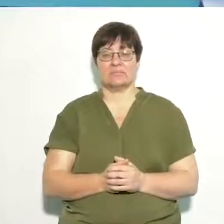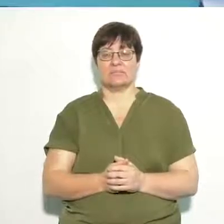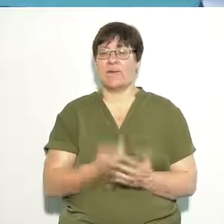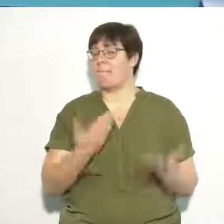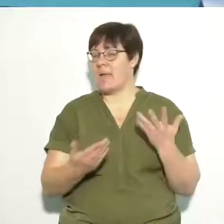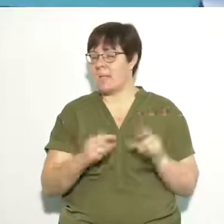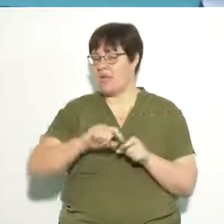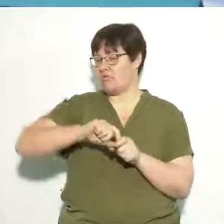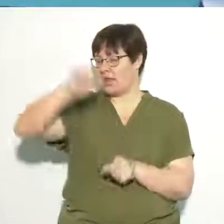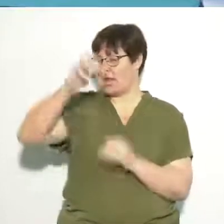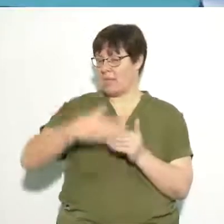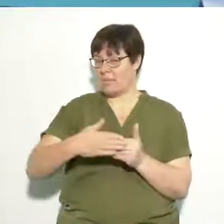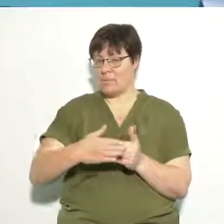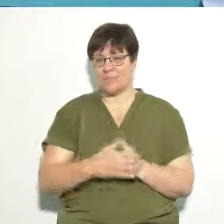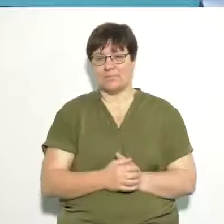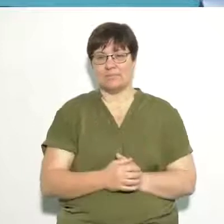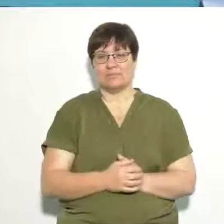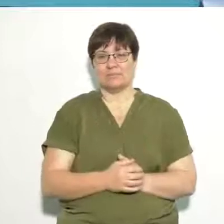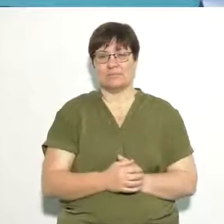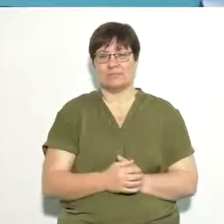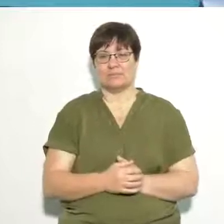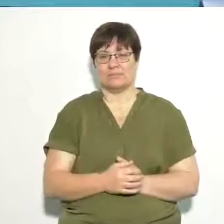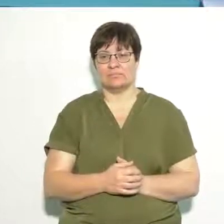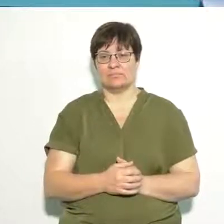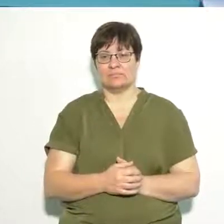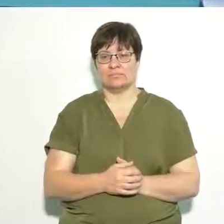and perhaps another rectangle.